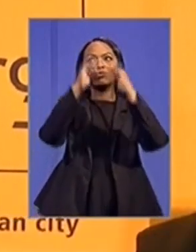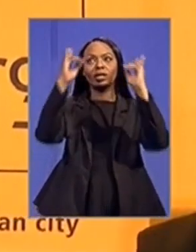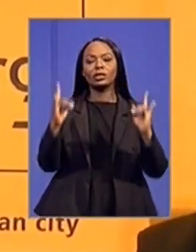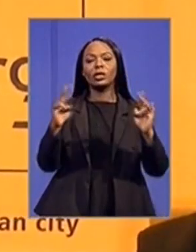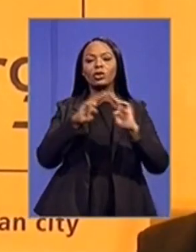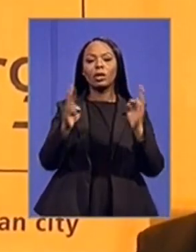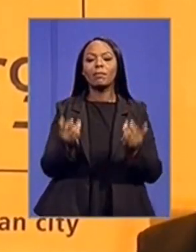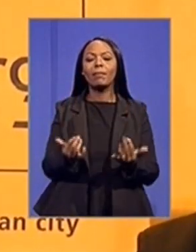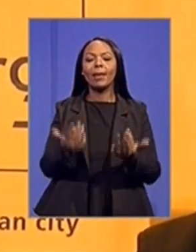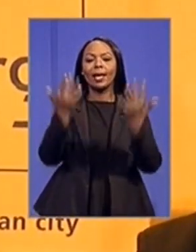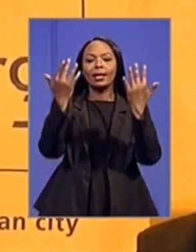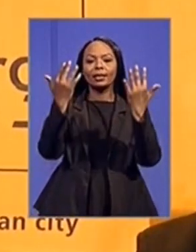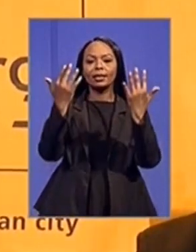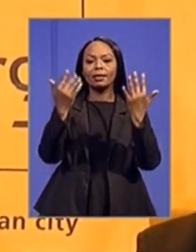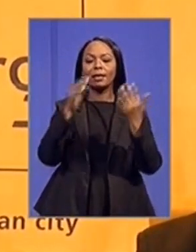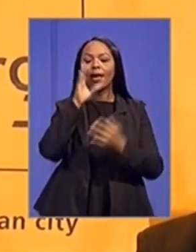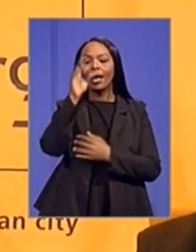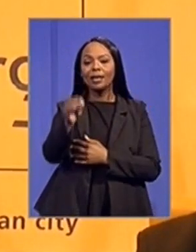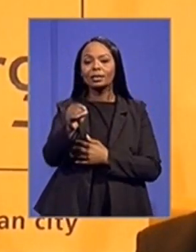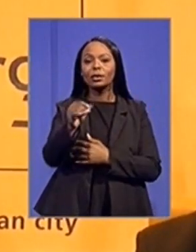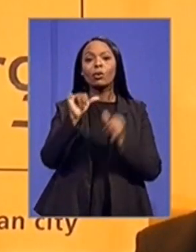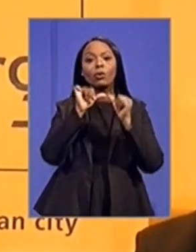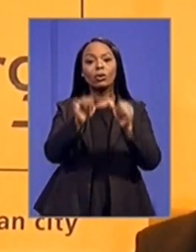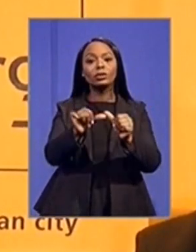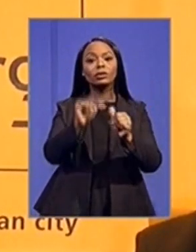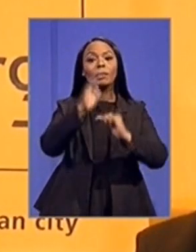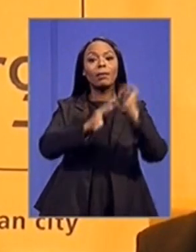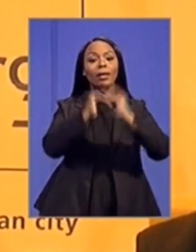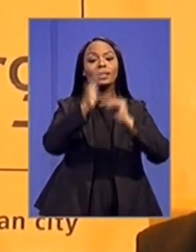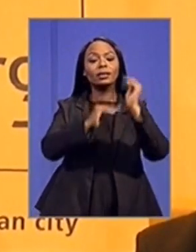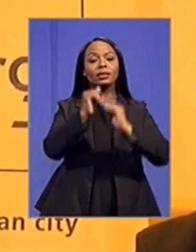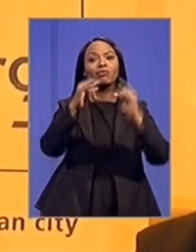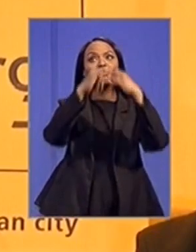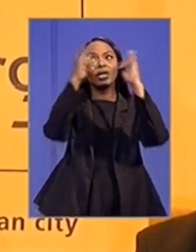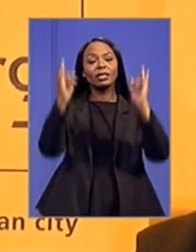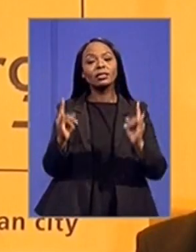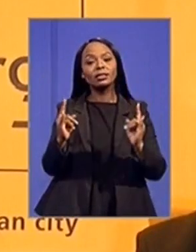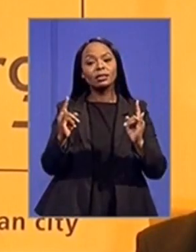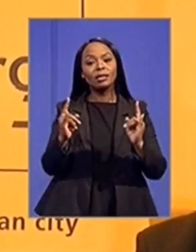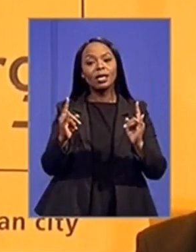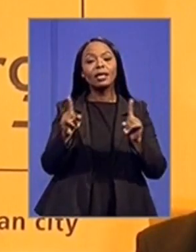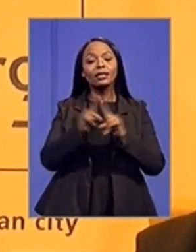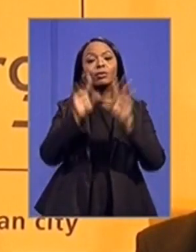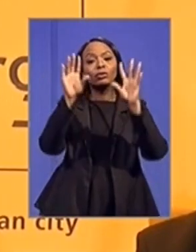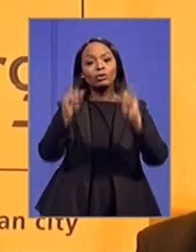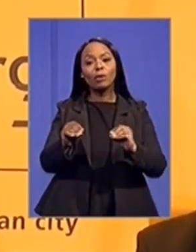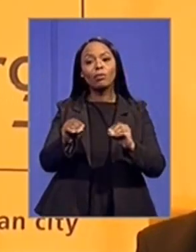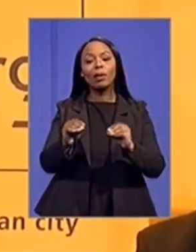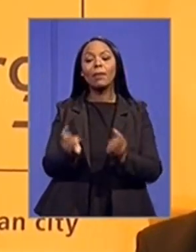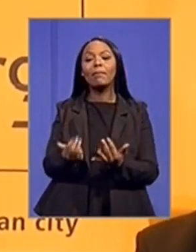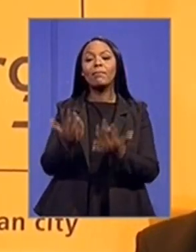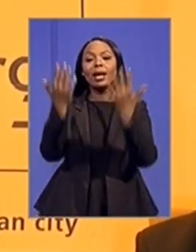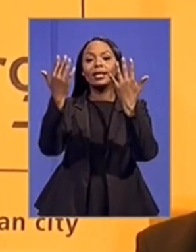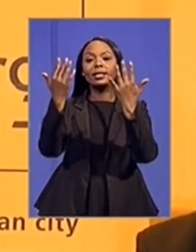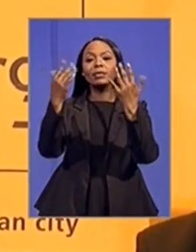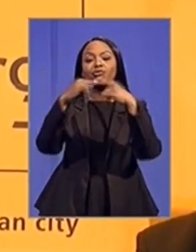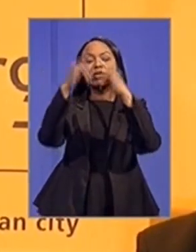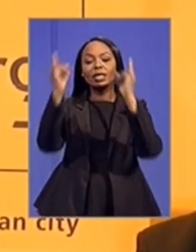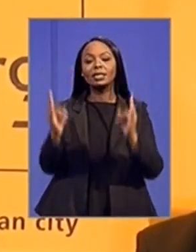myself, will we continue building those bridges? And will we stop burning the bridges that they've